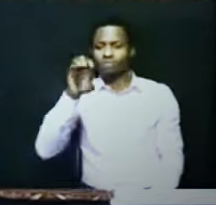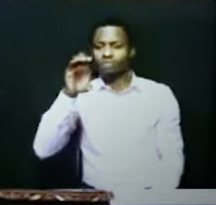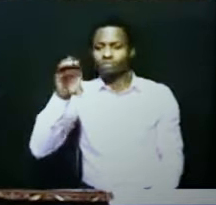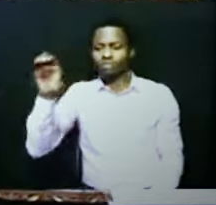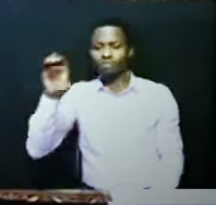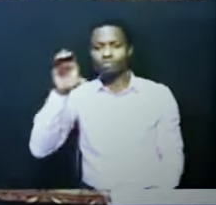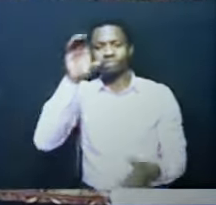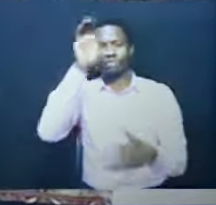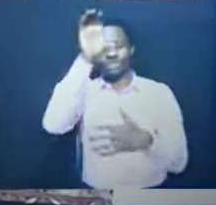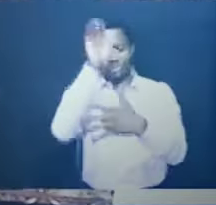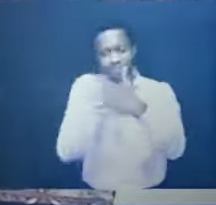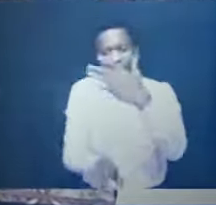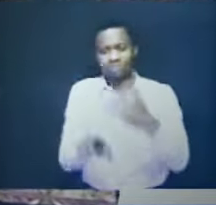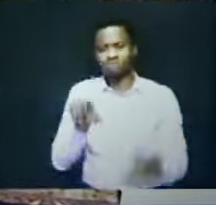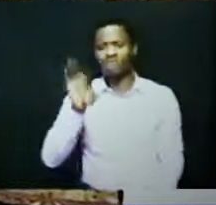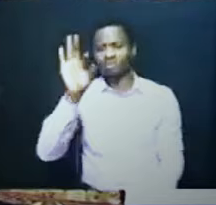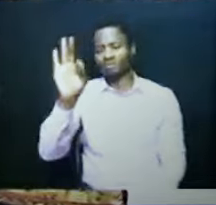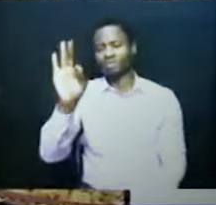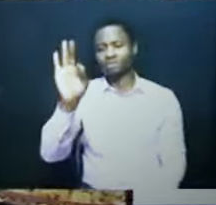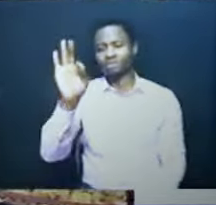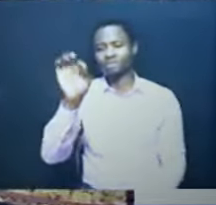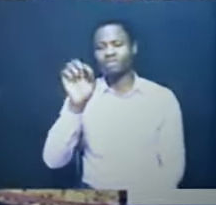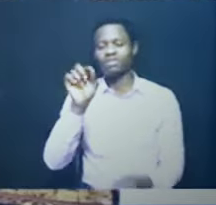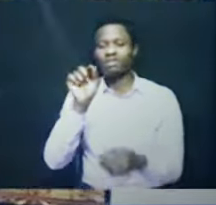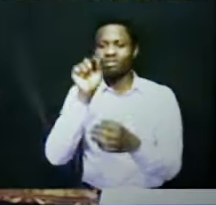Ecclesiastes 9:10.